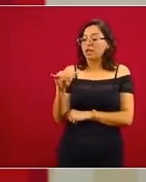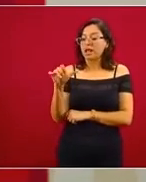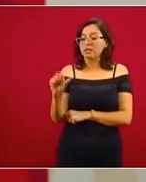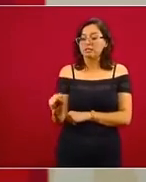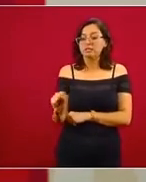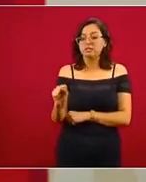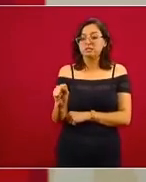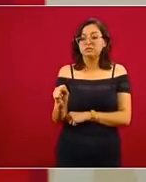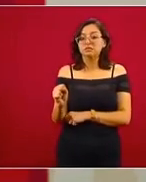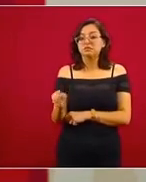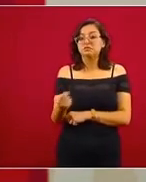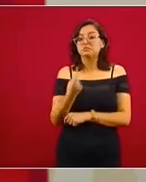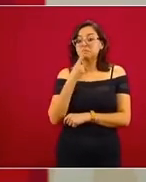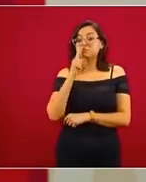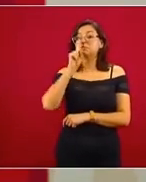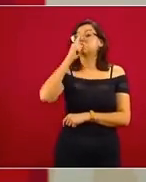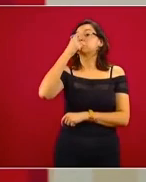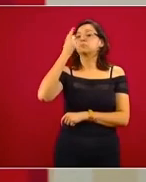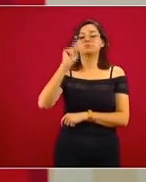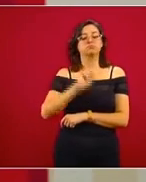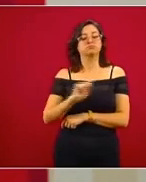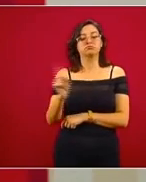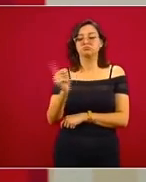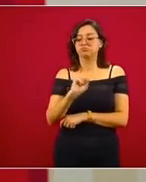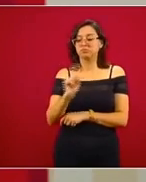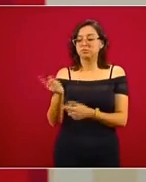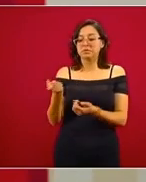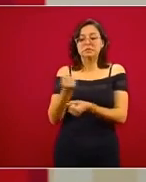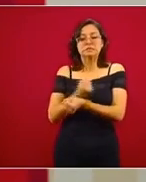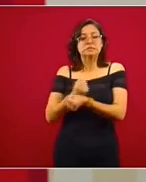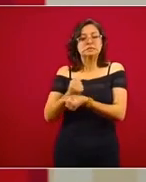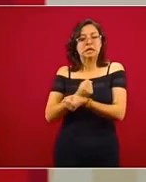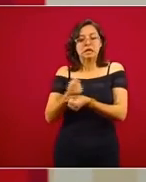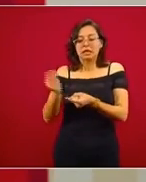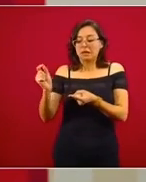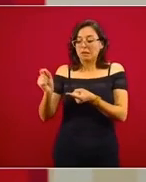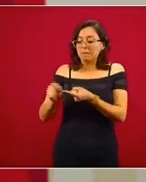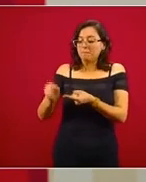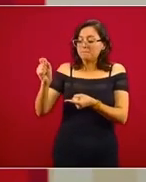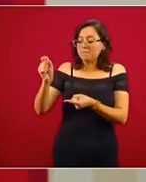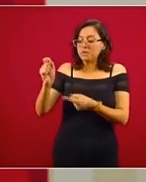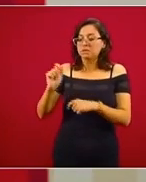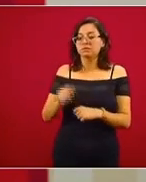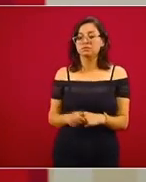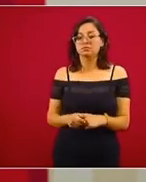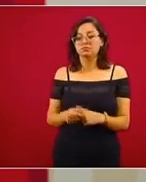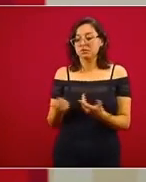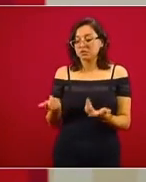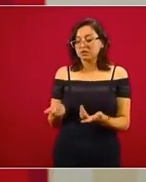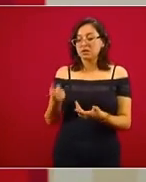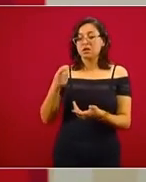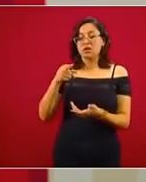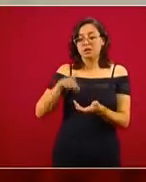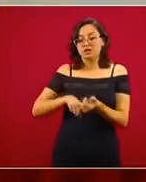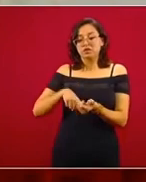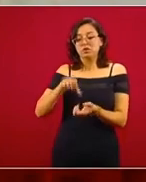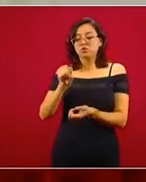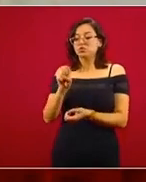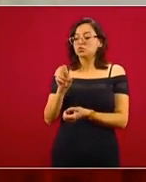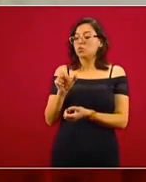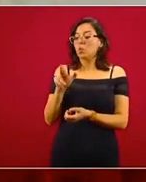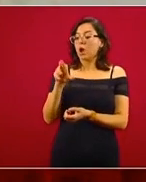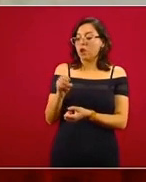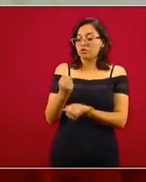group of tests, those are serological tests, and that's where we use a specimen not from